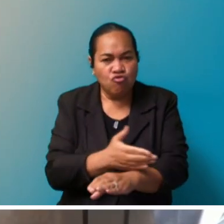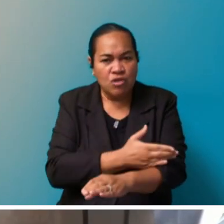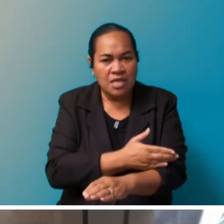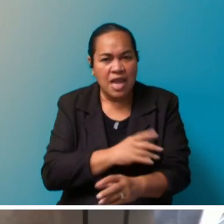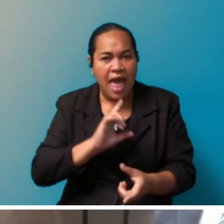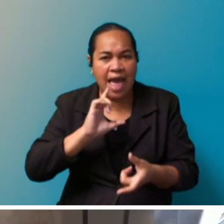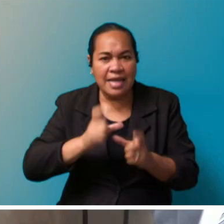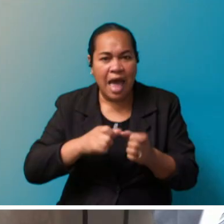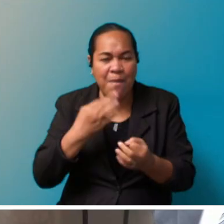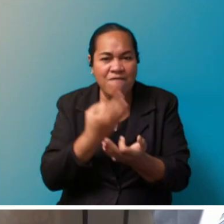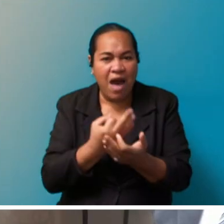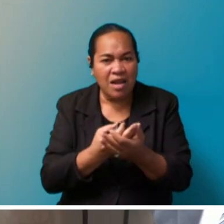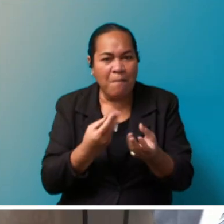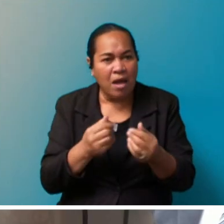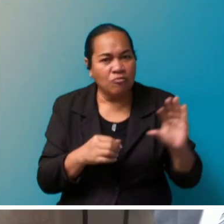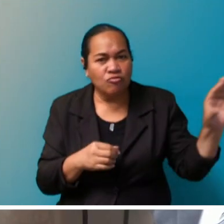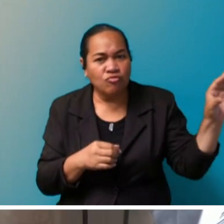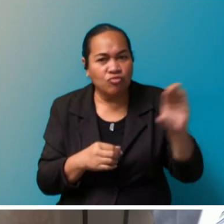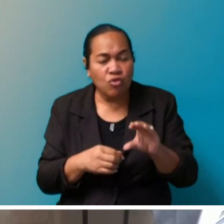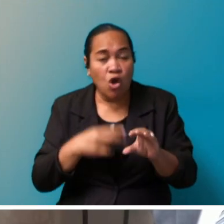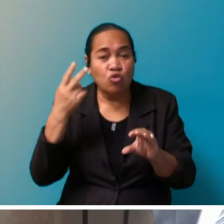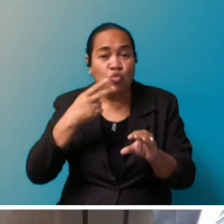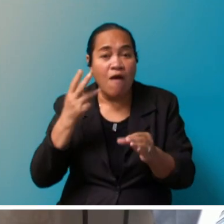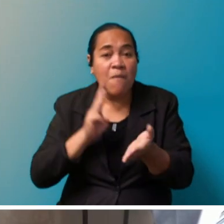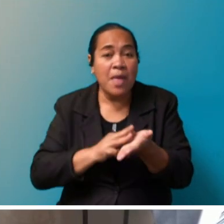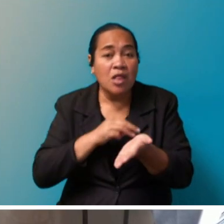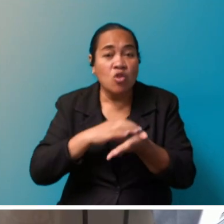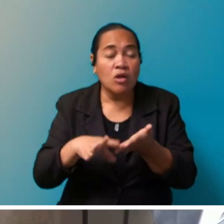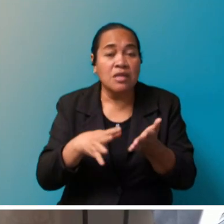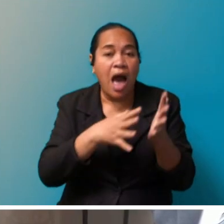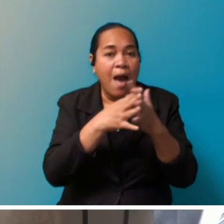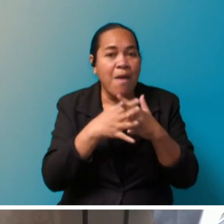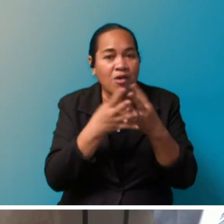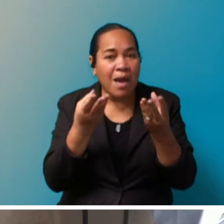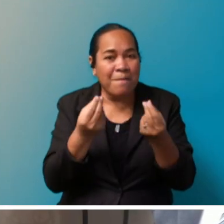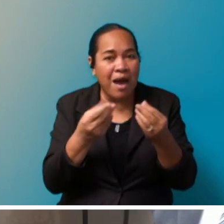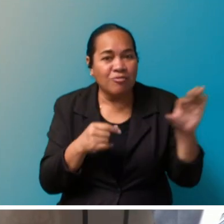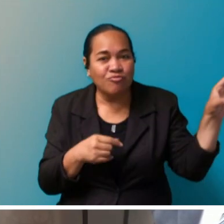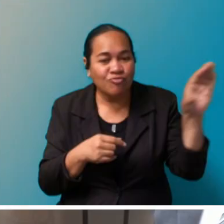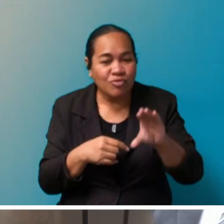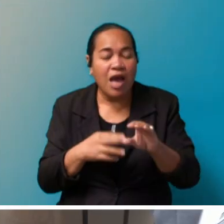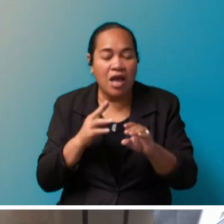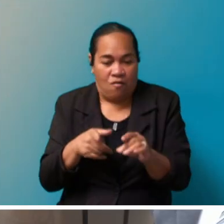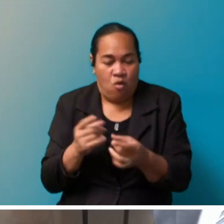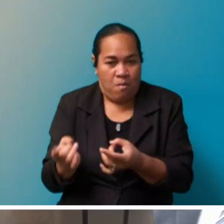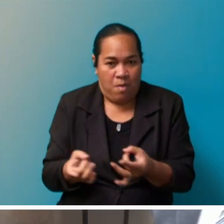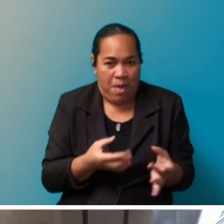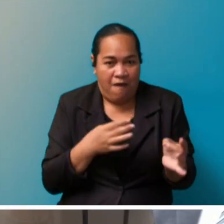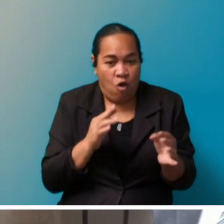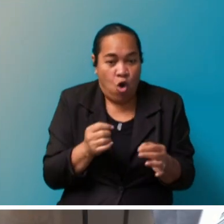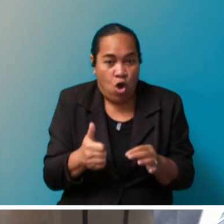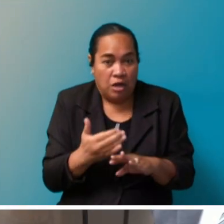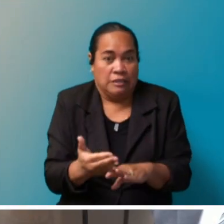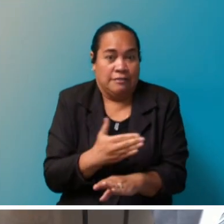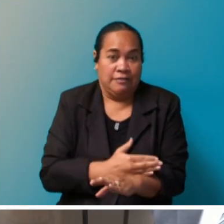secured USD $12 million for our own Early Warning for All project. And this